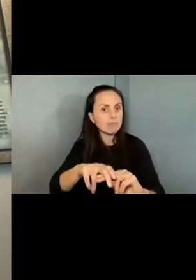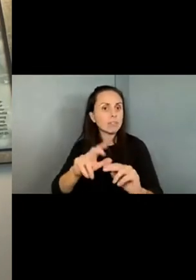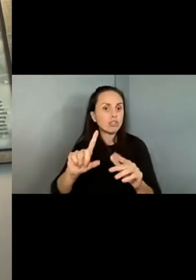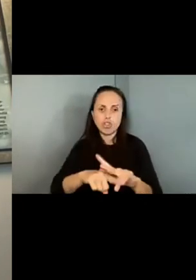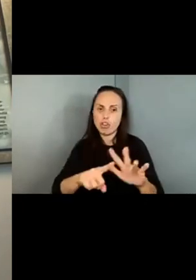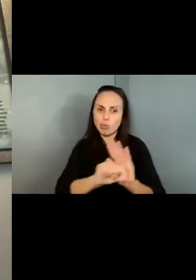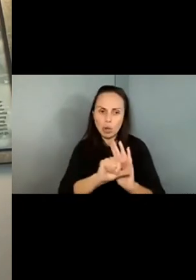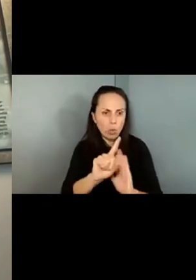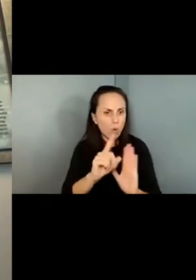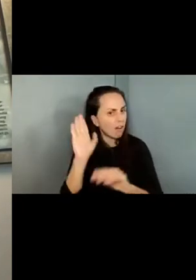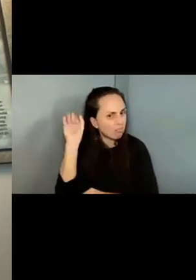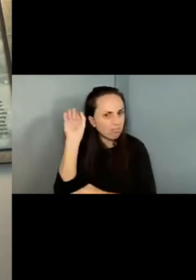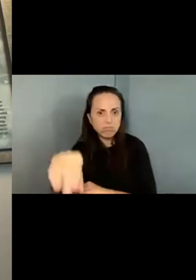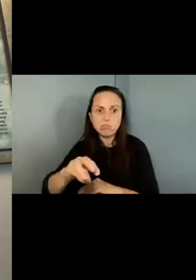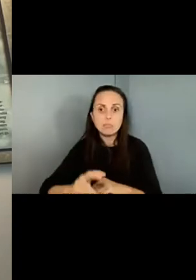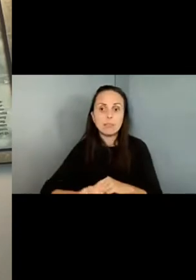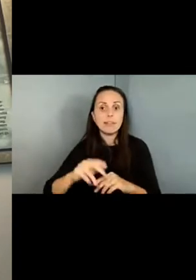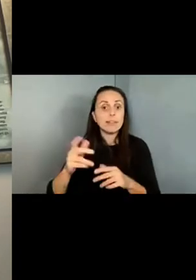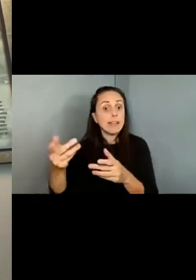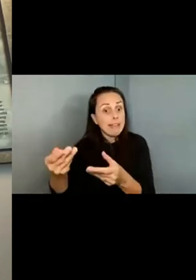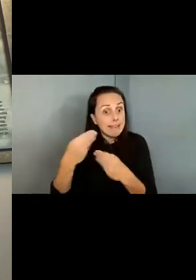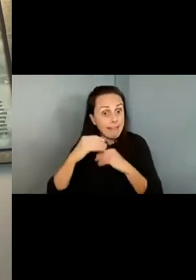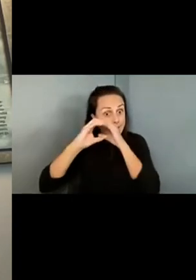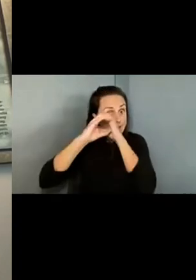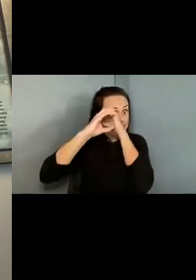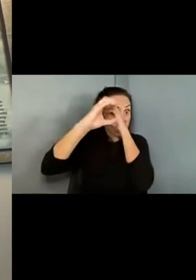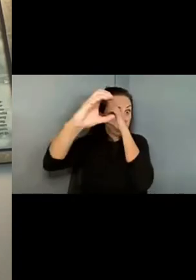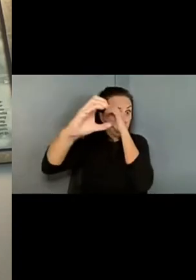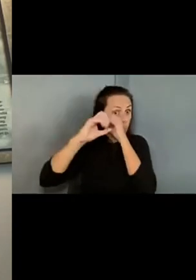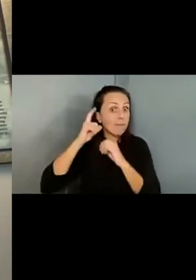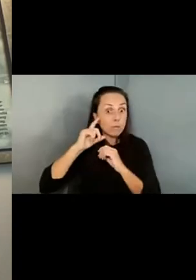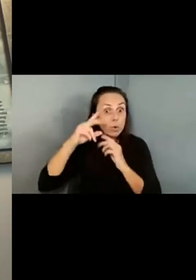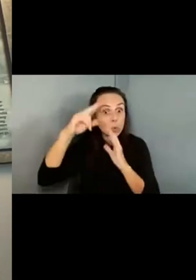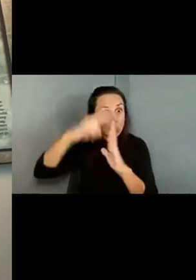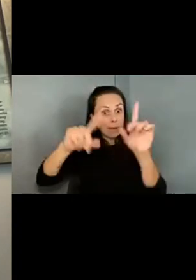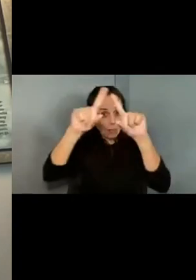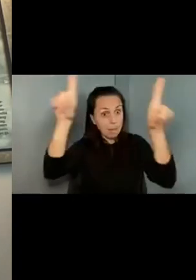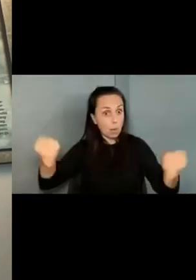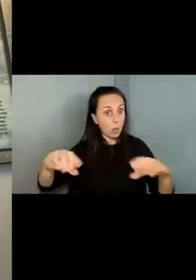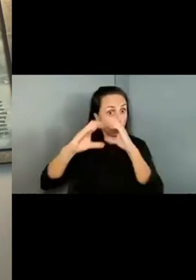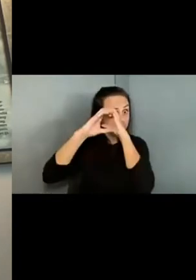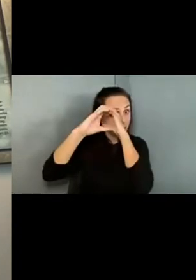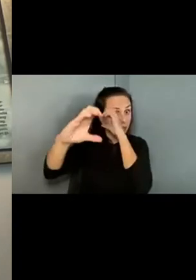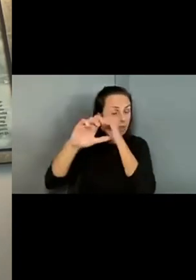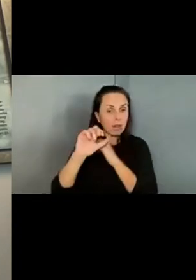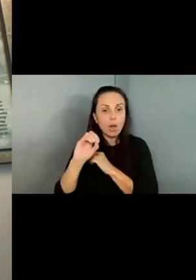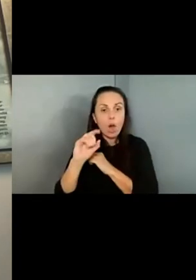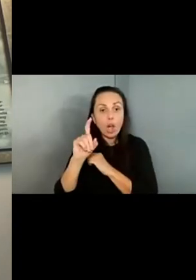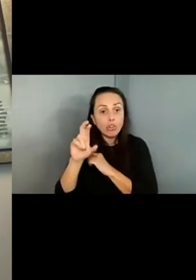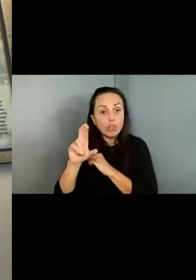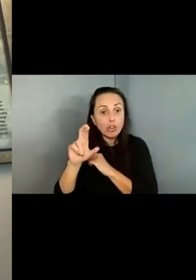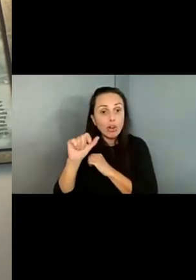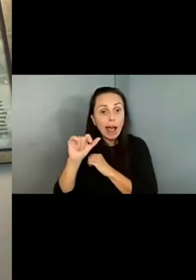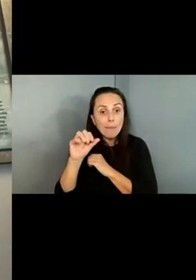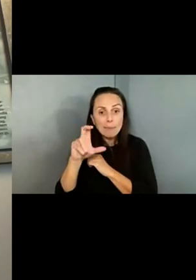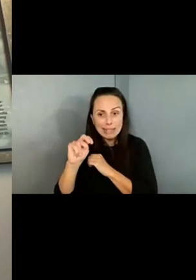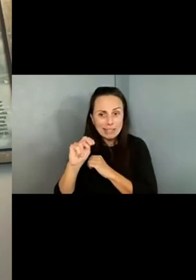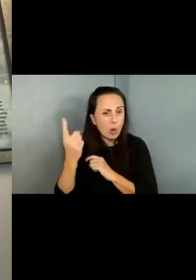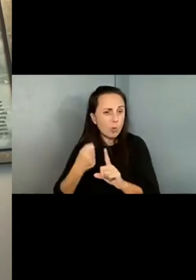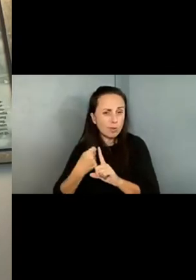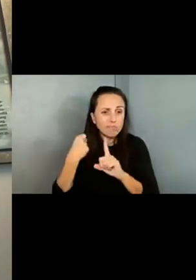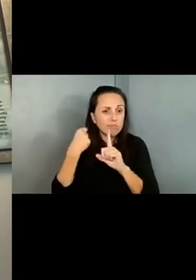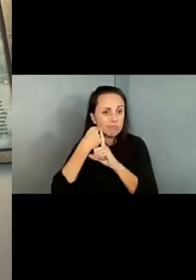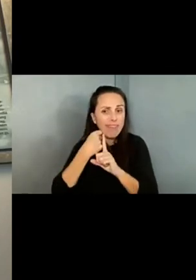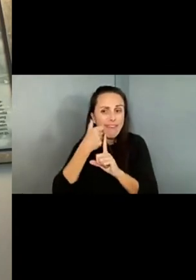grade. And I was given a telescope to read the board with. Ocular albinism affects and always has